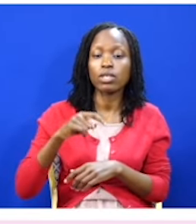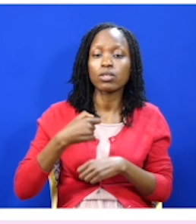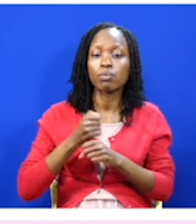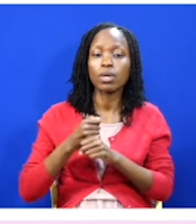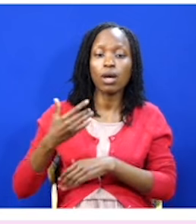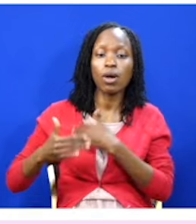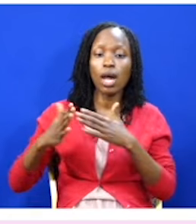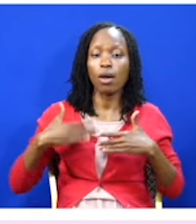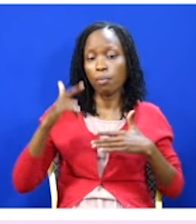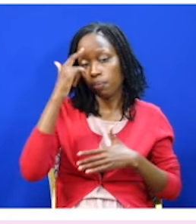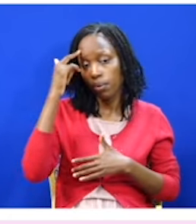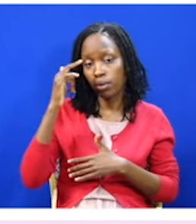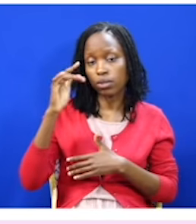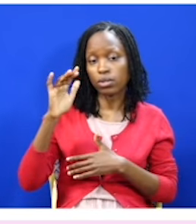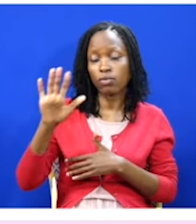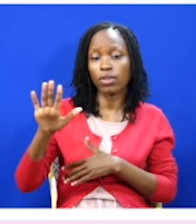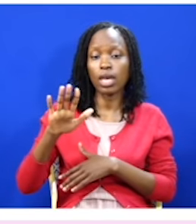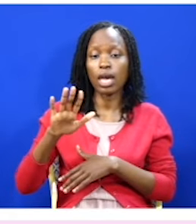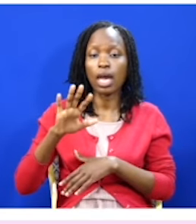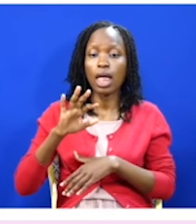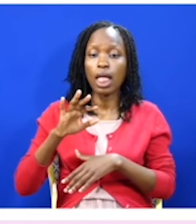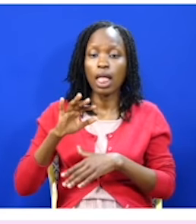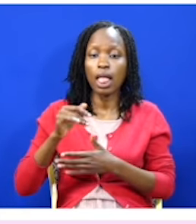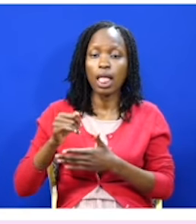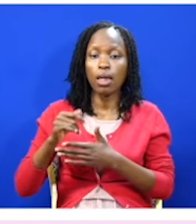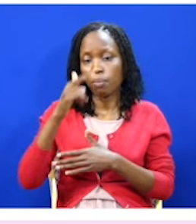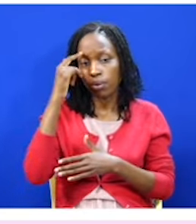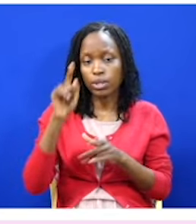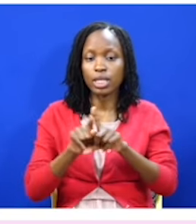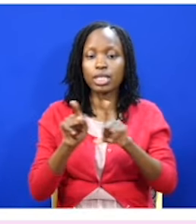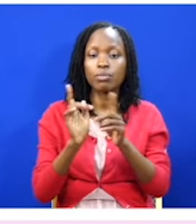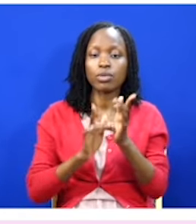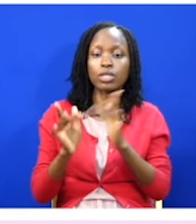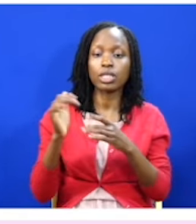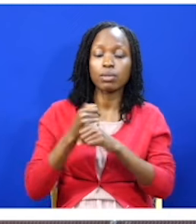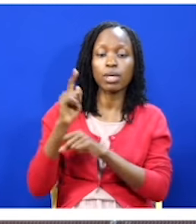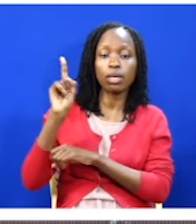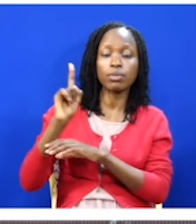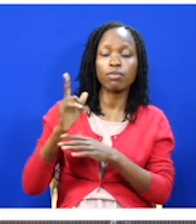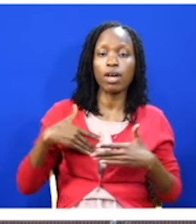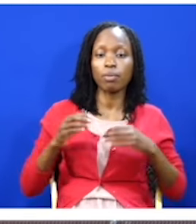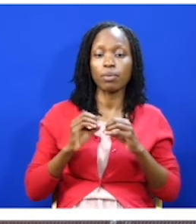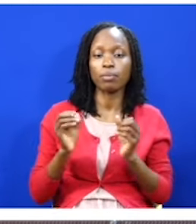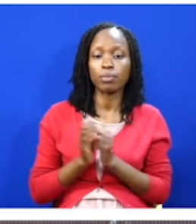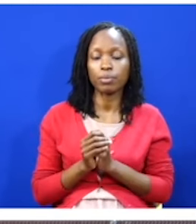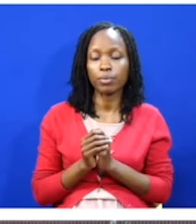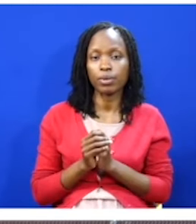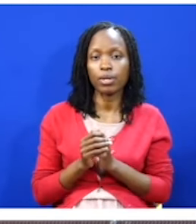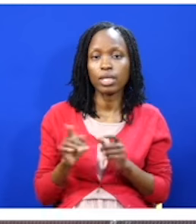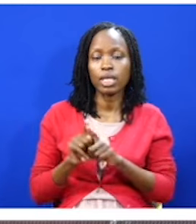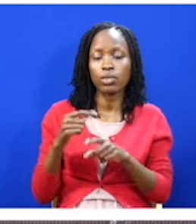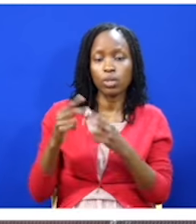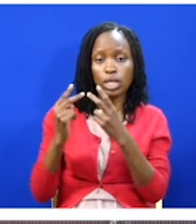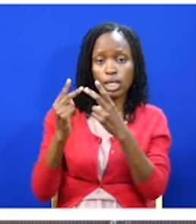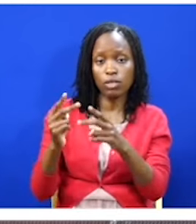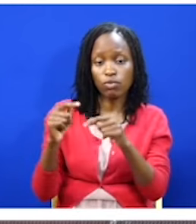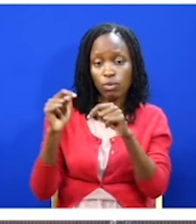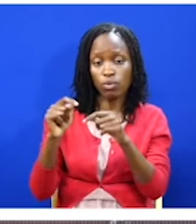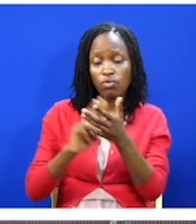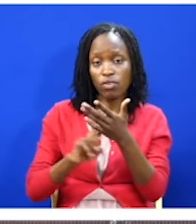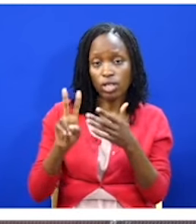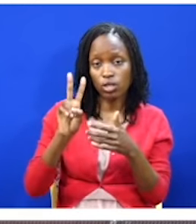neighbors for their good to build them up, for even Christ did not please himself. We can see from